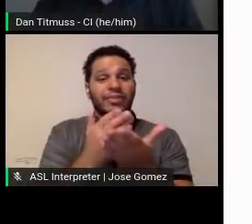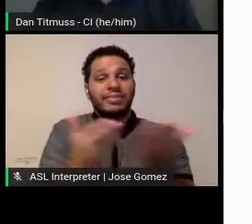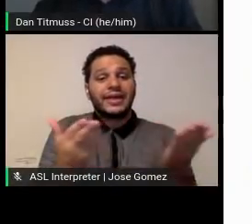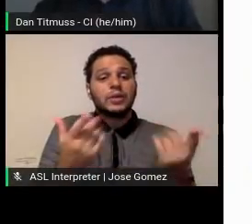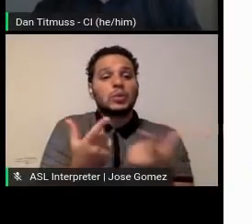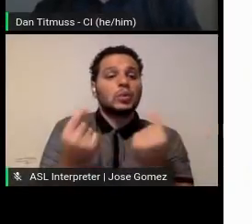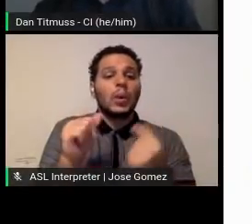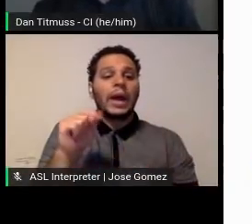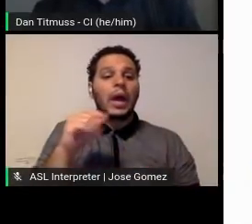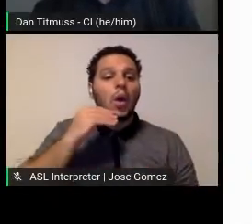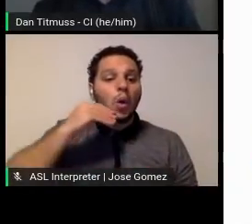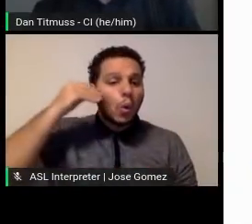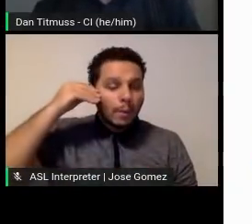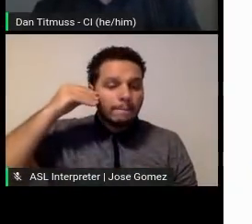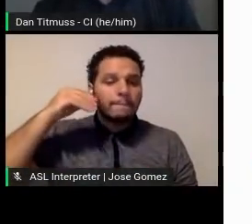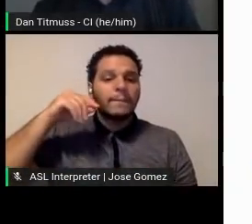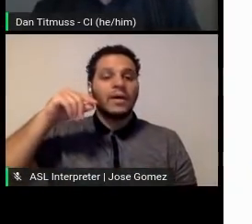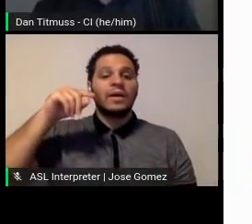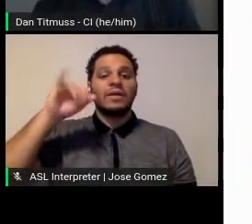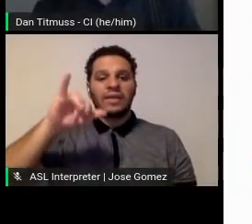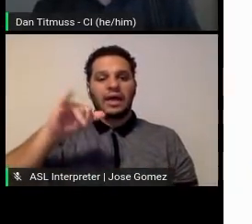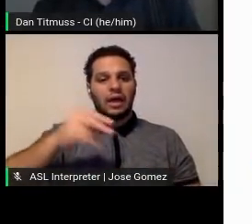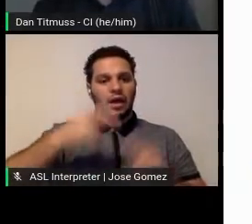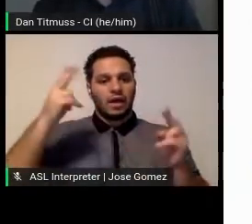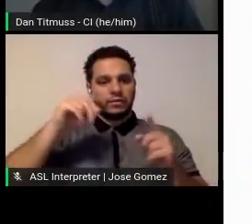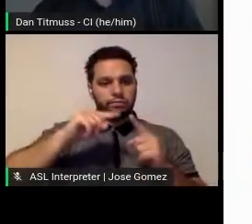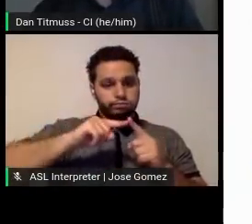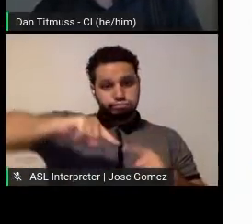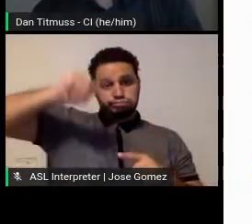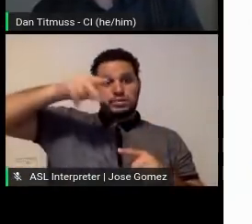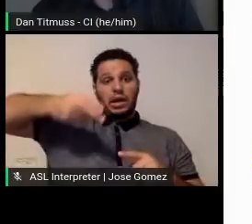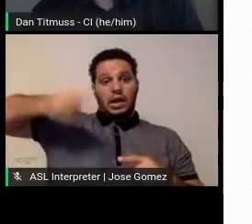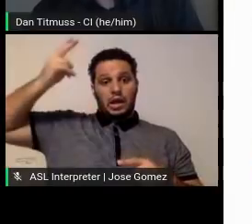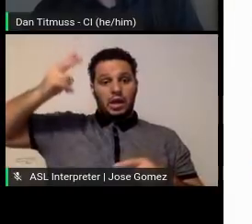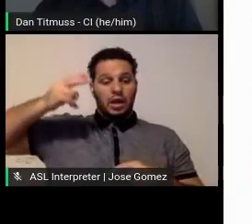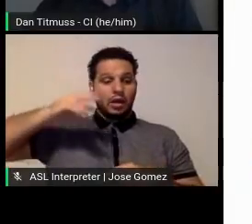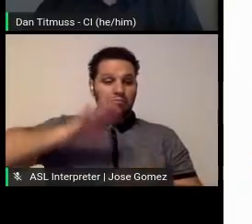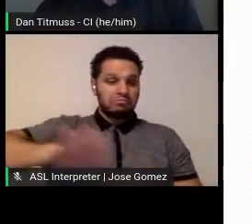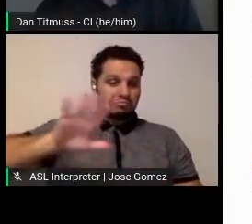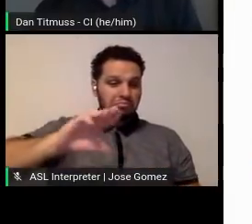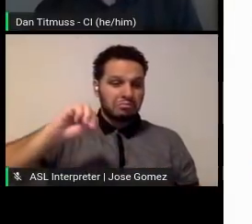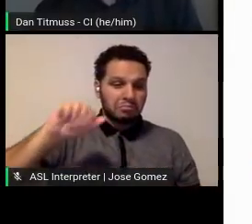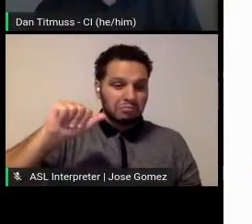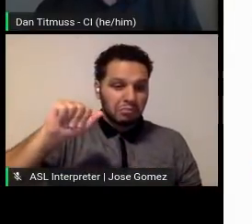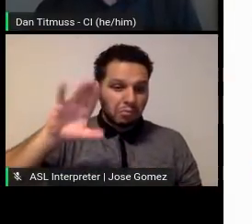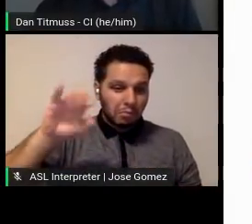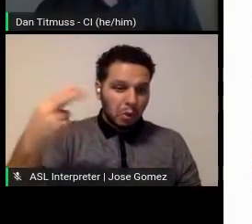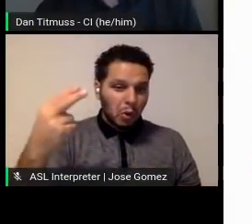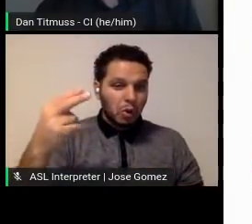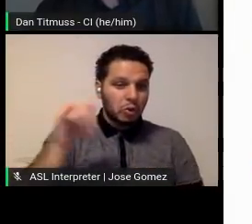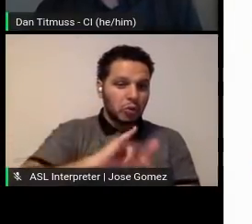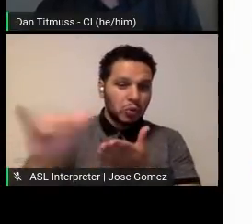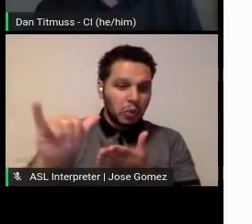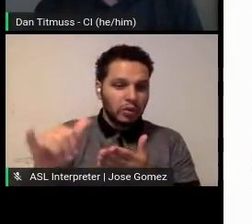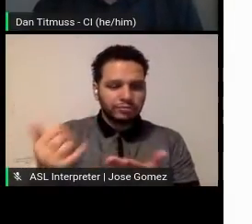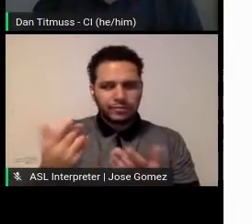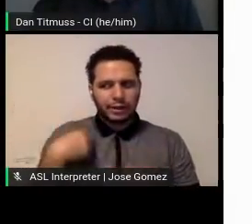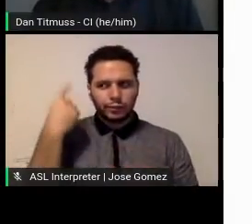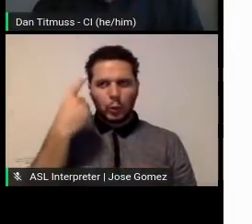home, and there's been a spike in traffic for this phrase around mid-March in New York. I don't know what that could have